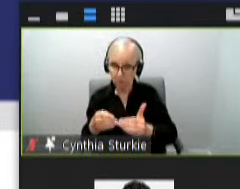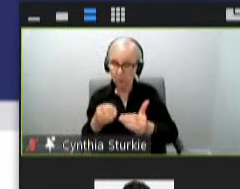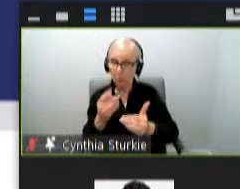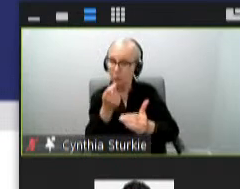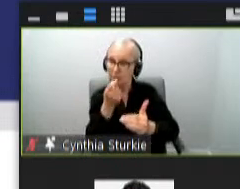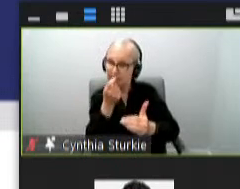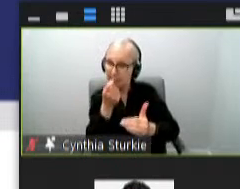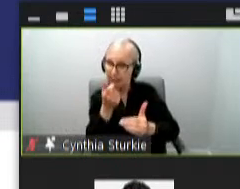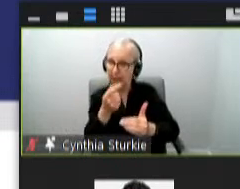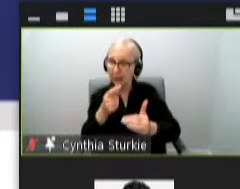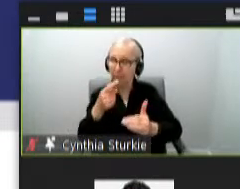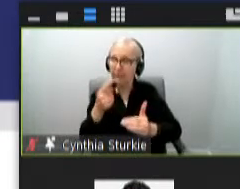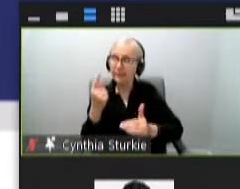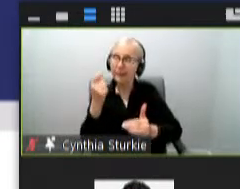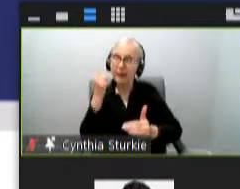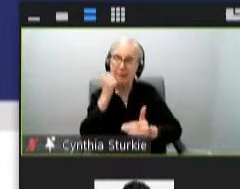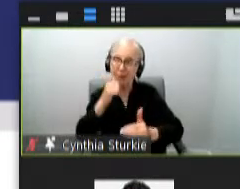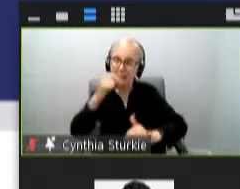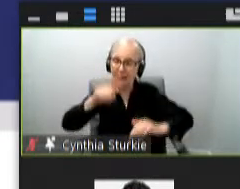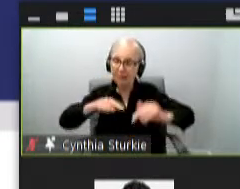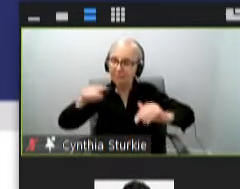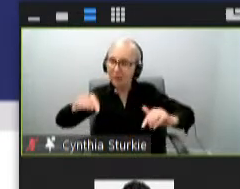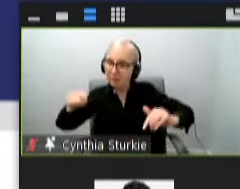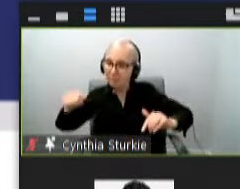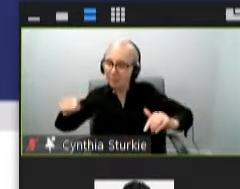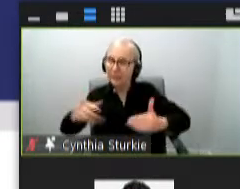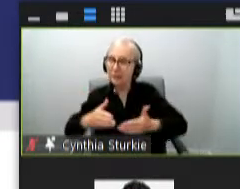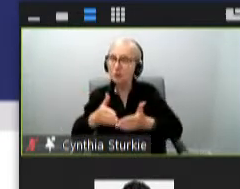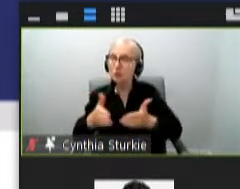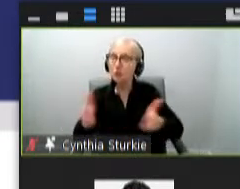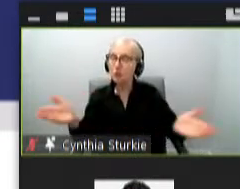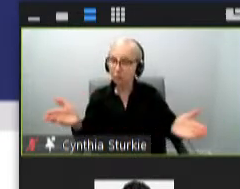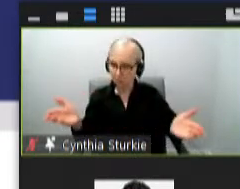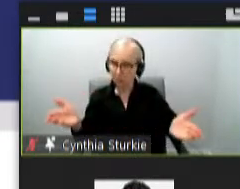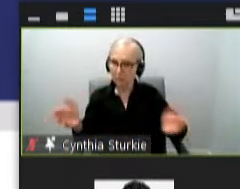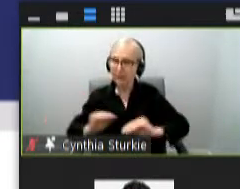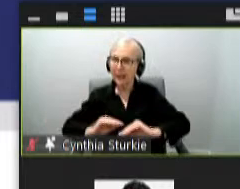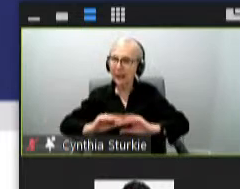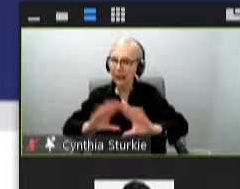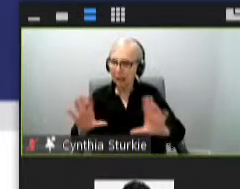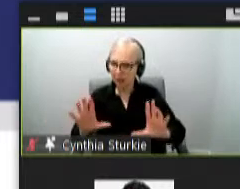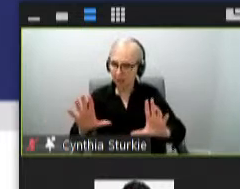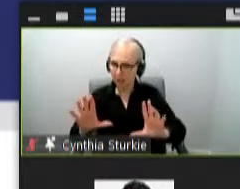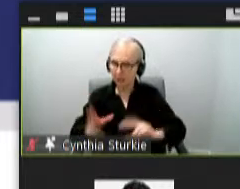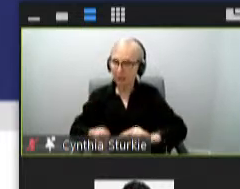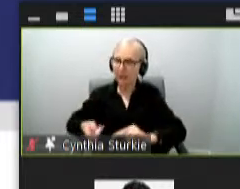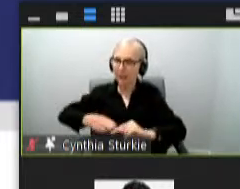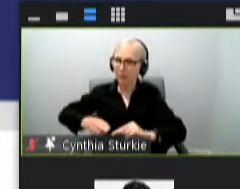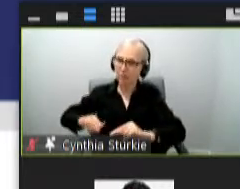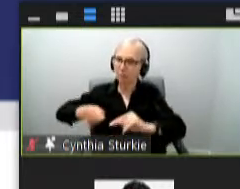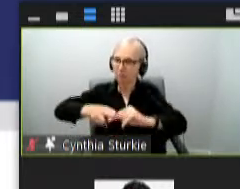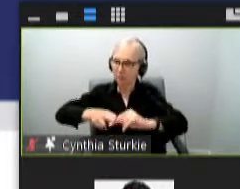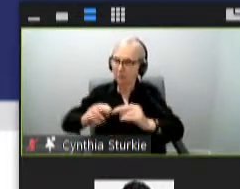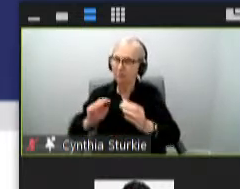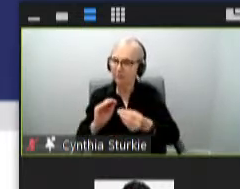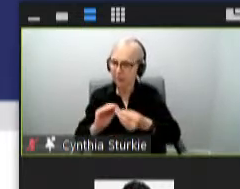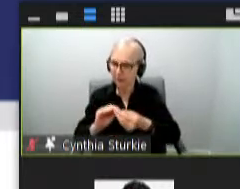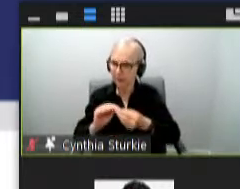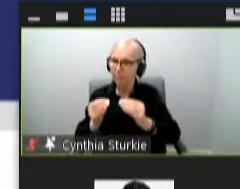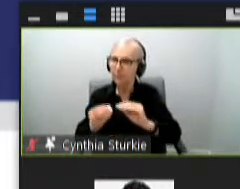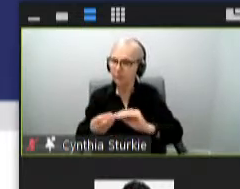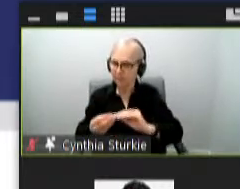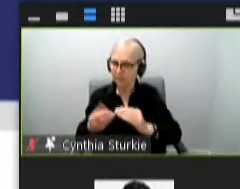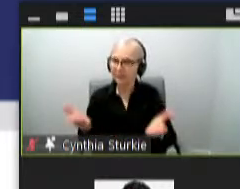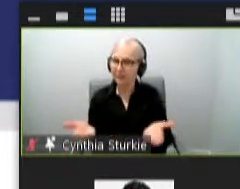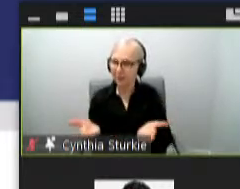bit of day-to-day variability in the data, but overall, we do see this clear increasing trend in the number of cases that are occurring in Colorado